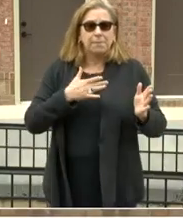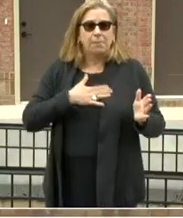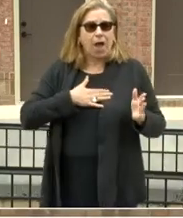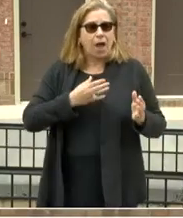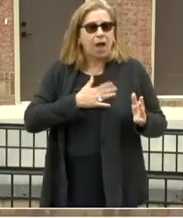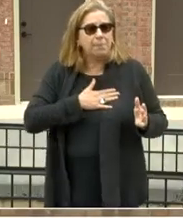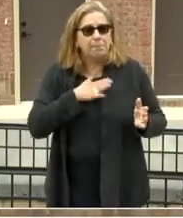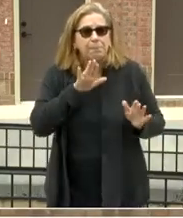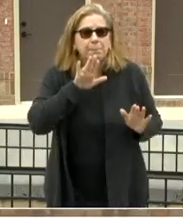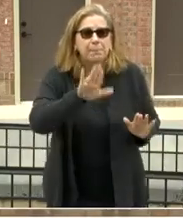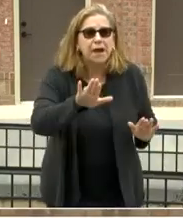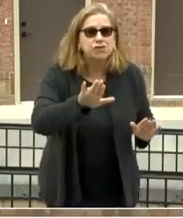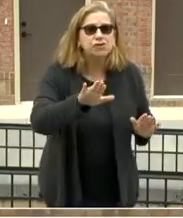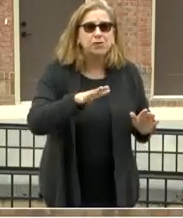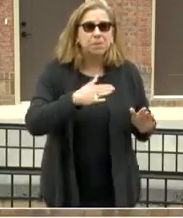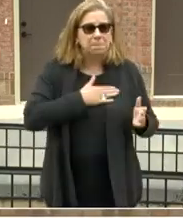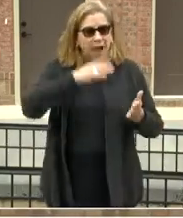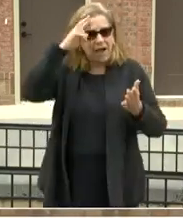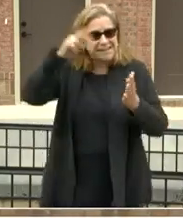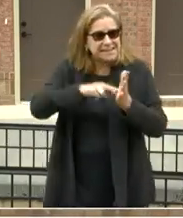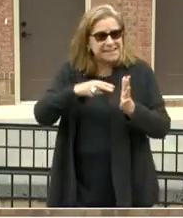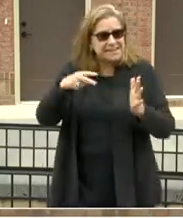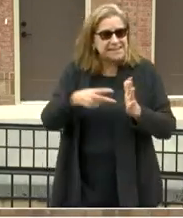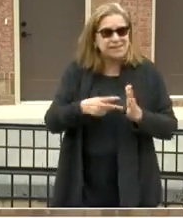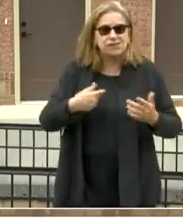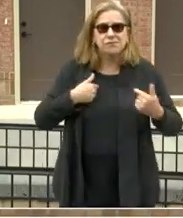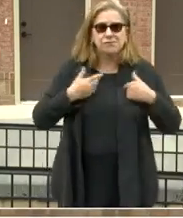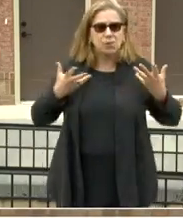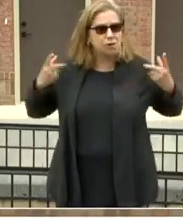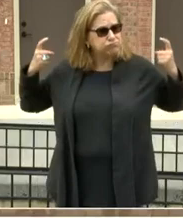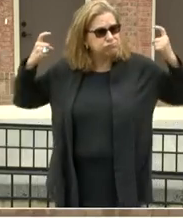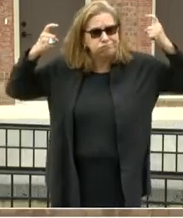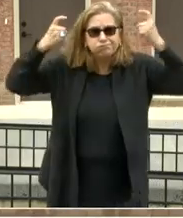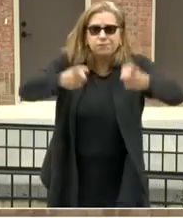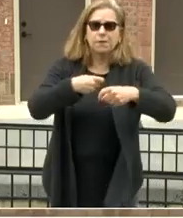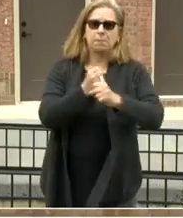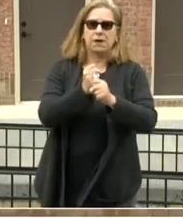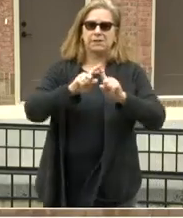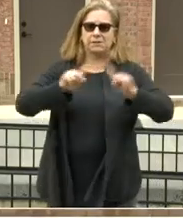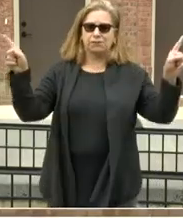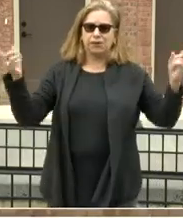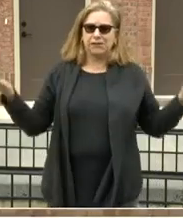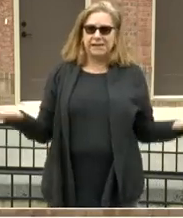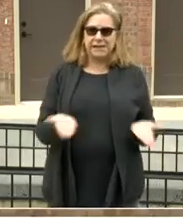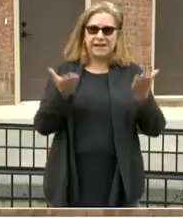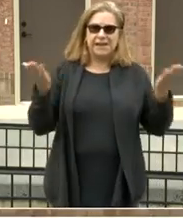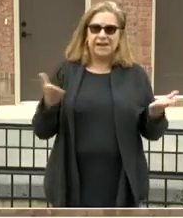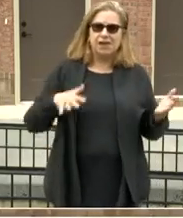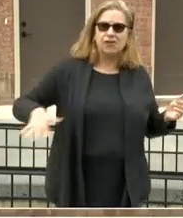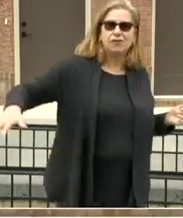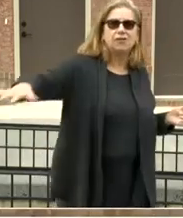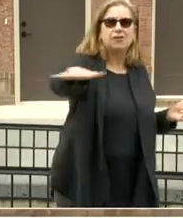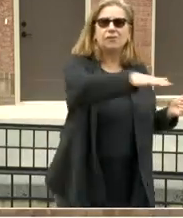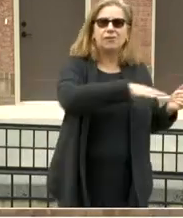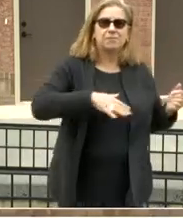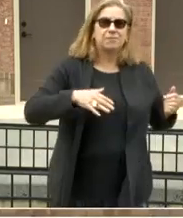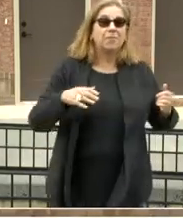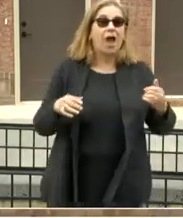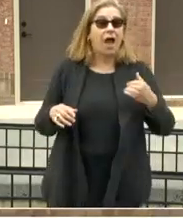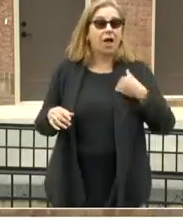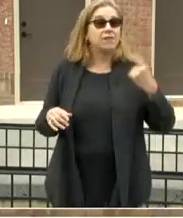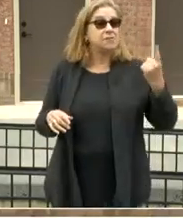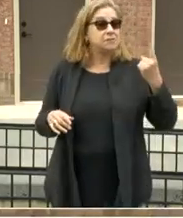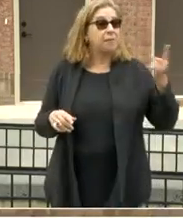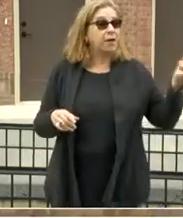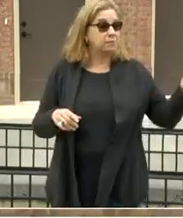attentive willingness to make a visible difference. And we do have someone that made a visible difference throughout the city, and mainly in this community.